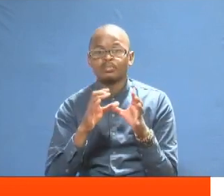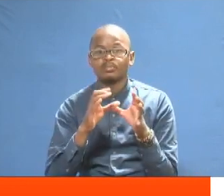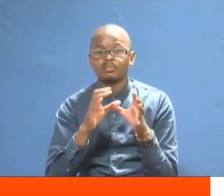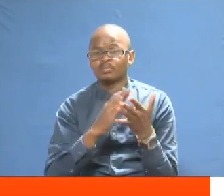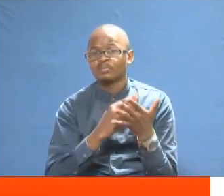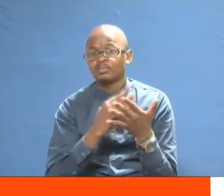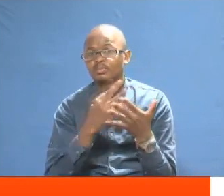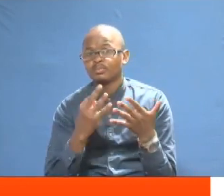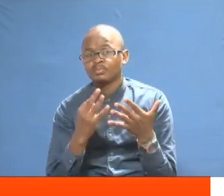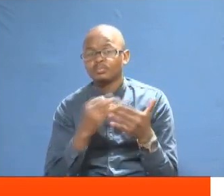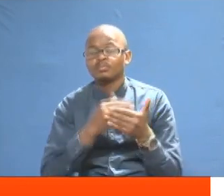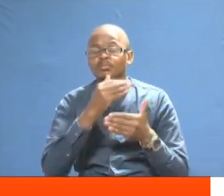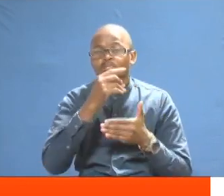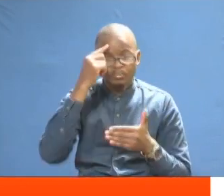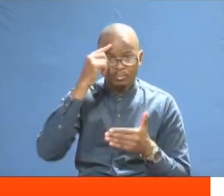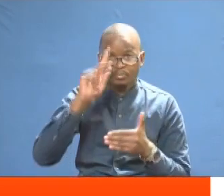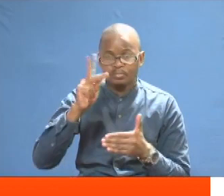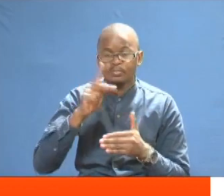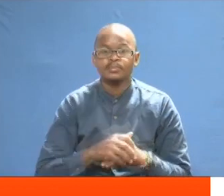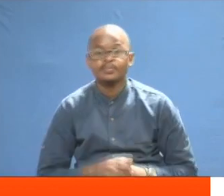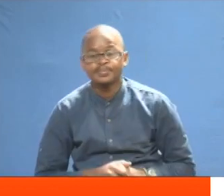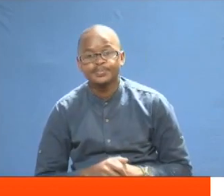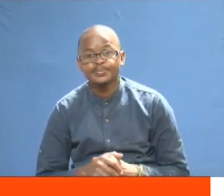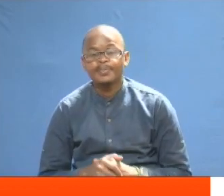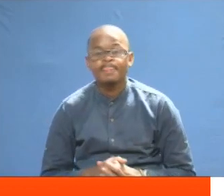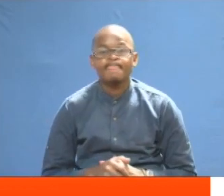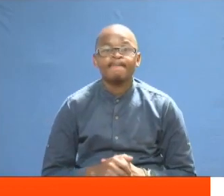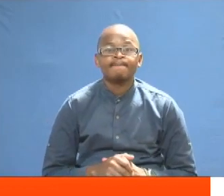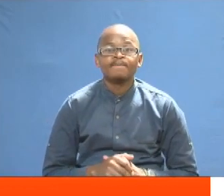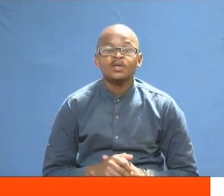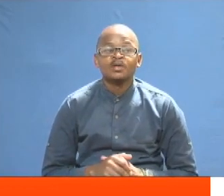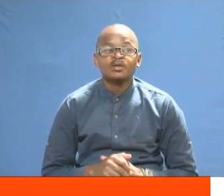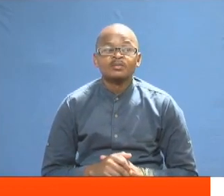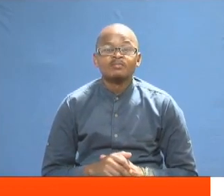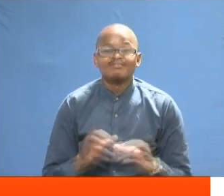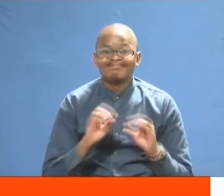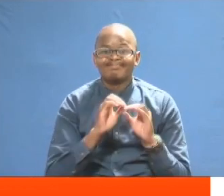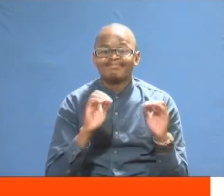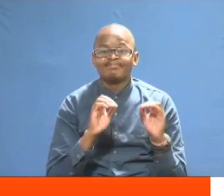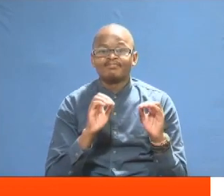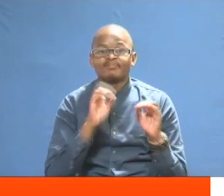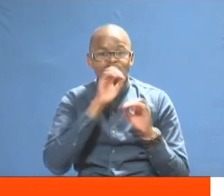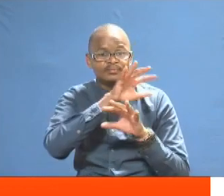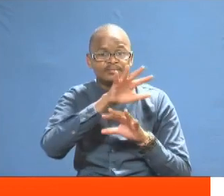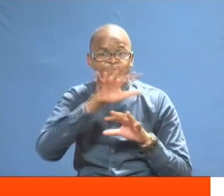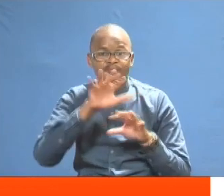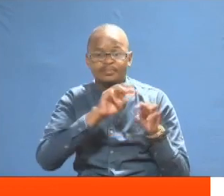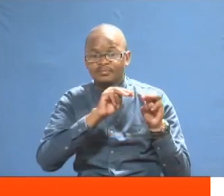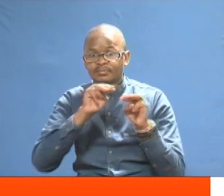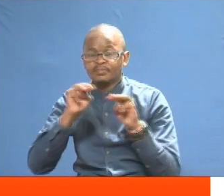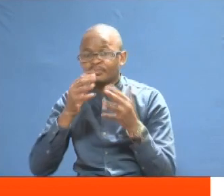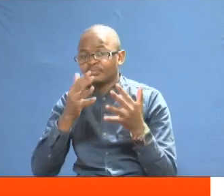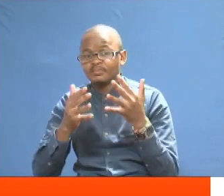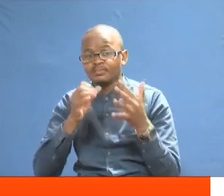almost collapsing. What next for Kenyans? I want to say there is no declaration of wheelbarrow movement, but that may it